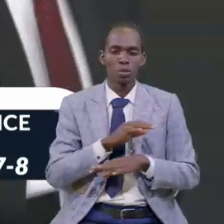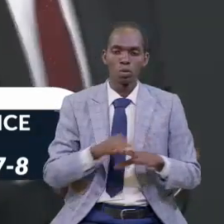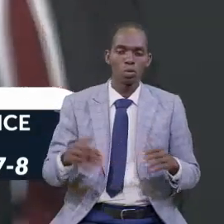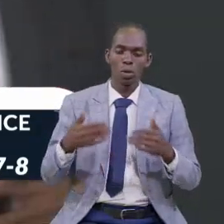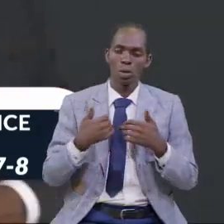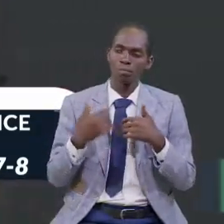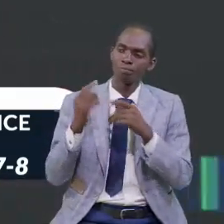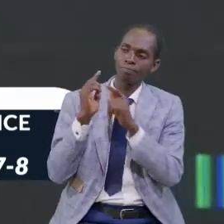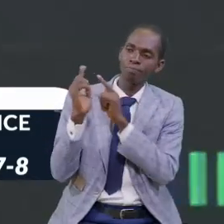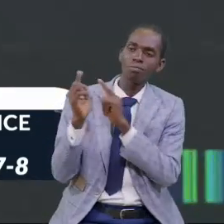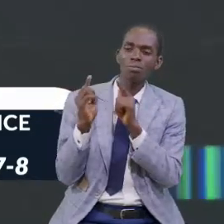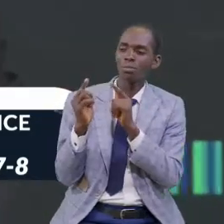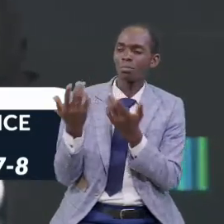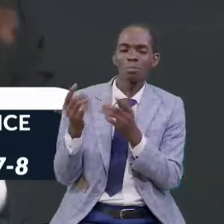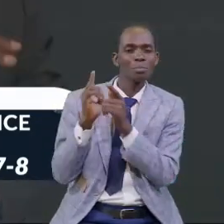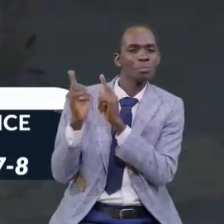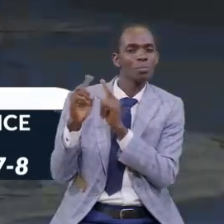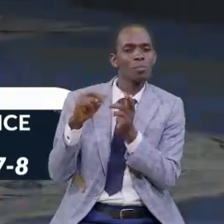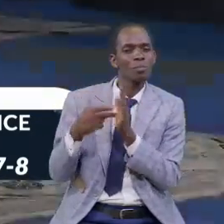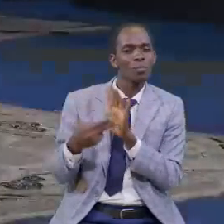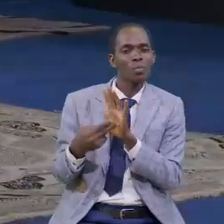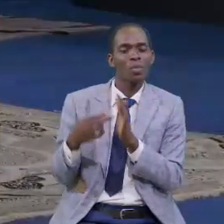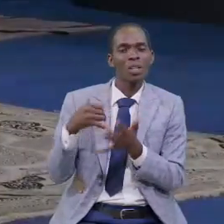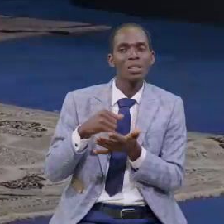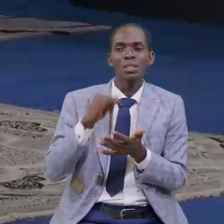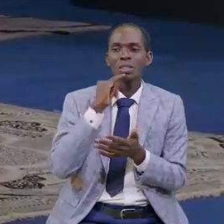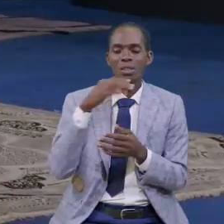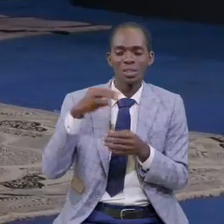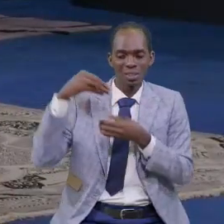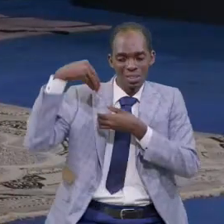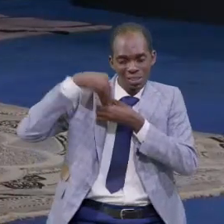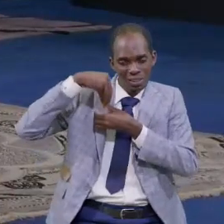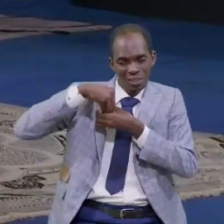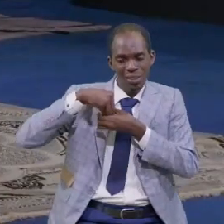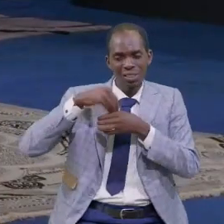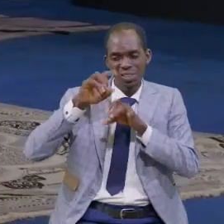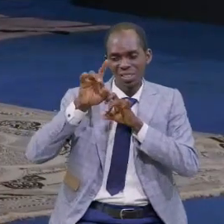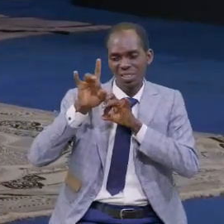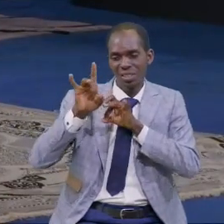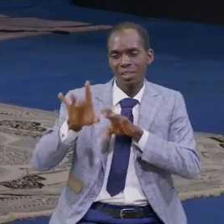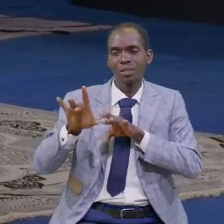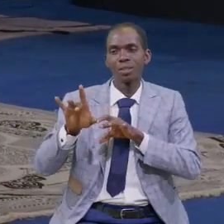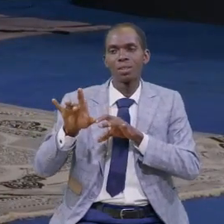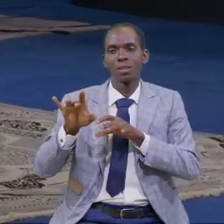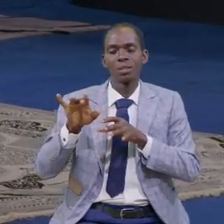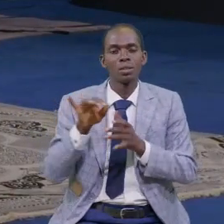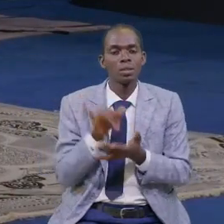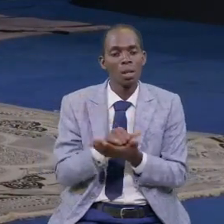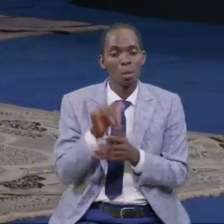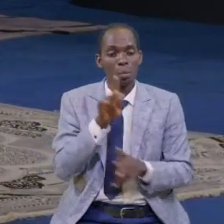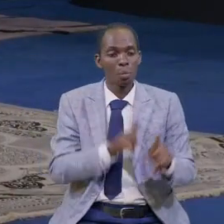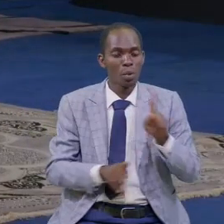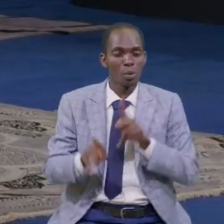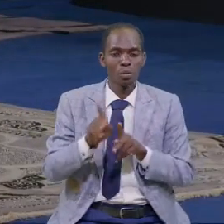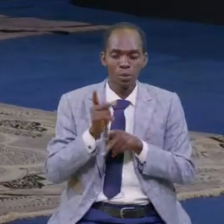the inside seated hatred the people have